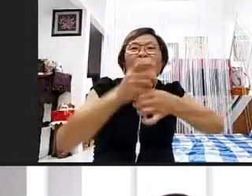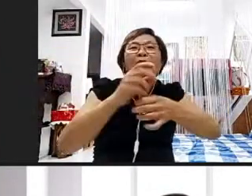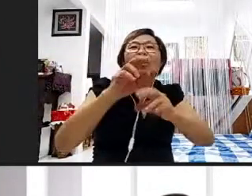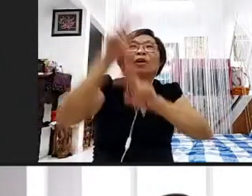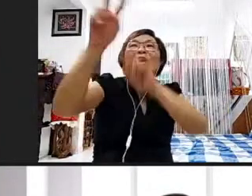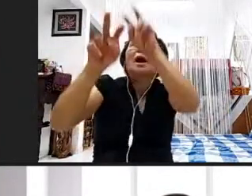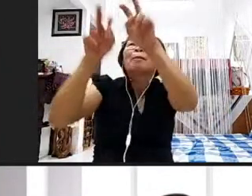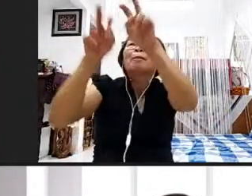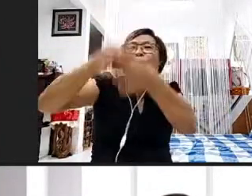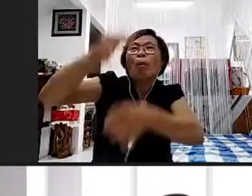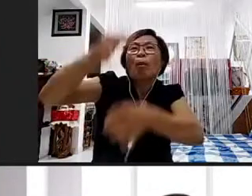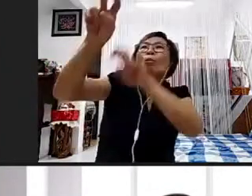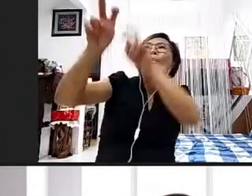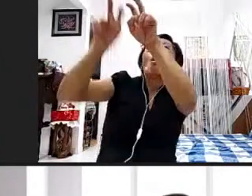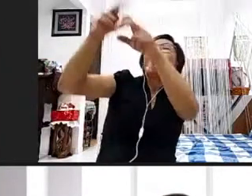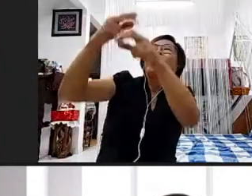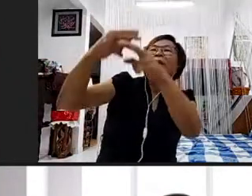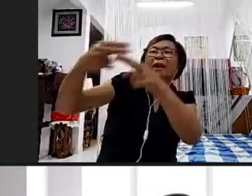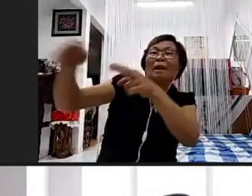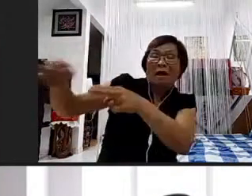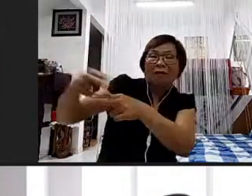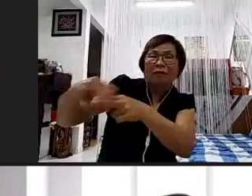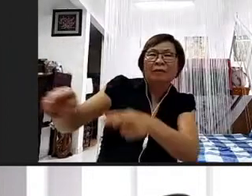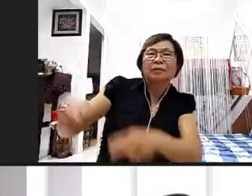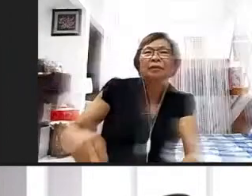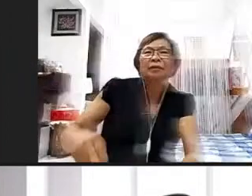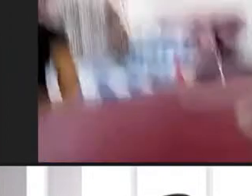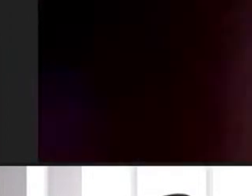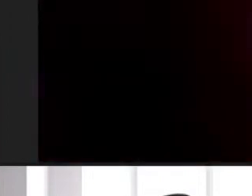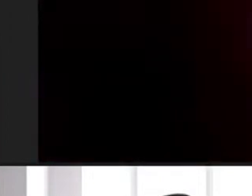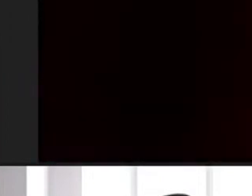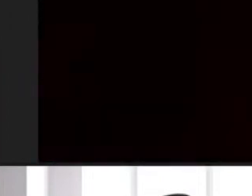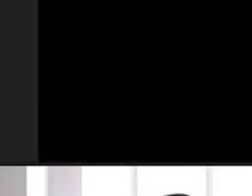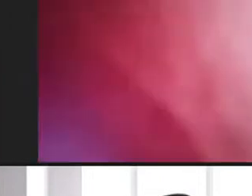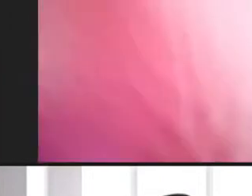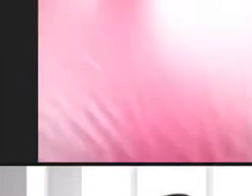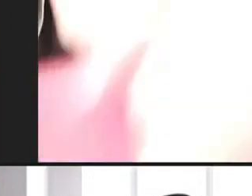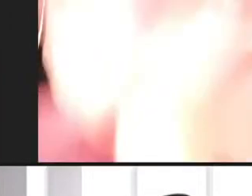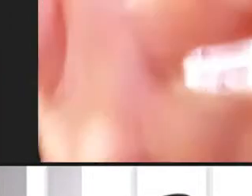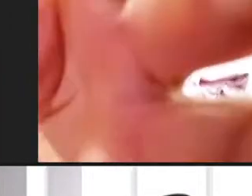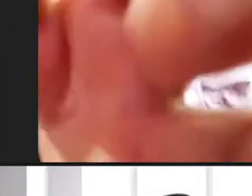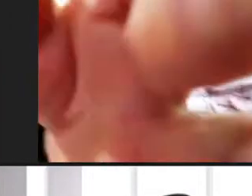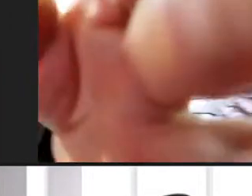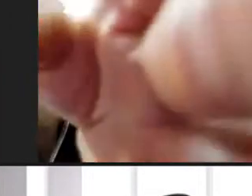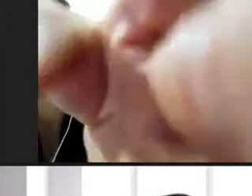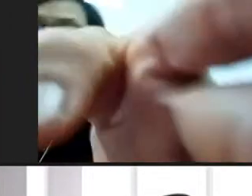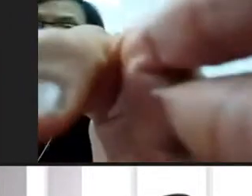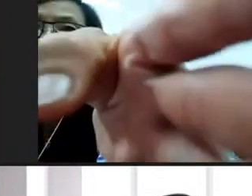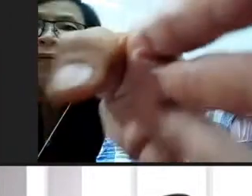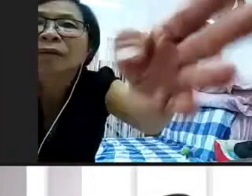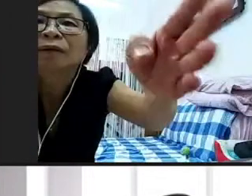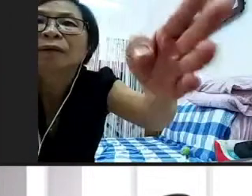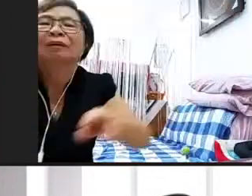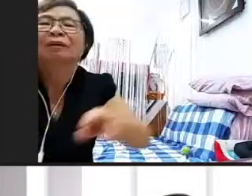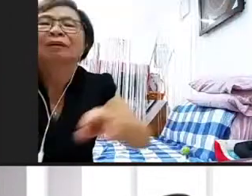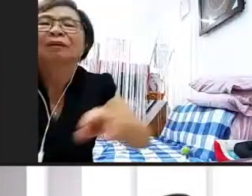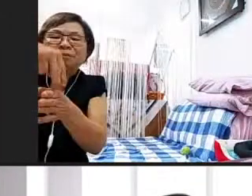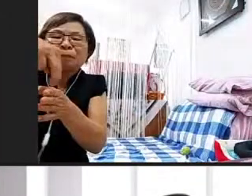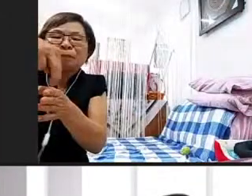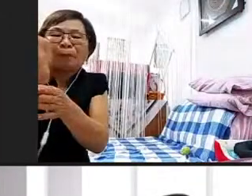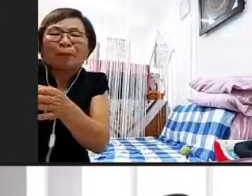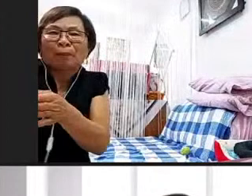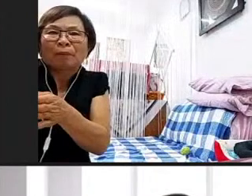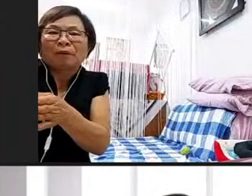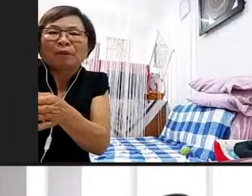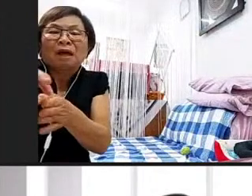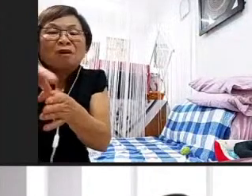Okay? So any small mistake means the knife is going to fall onto the acrobat. So the acrobat told the apprentice,